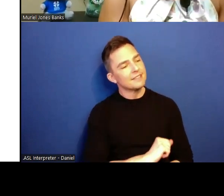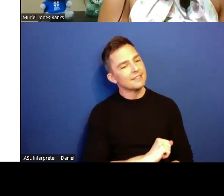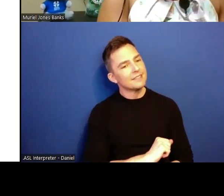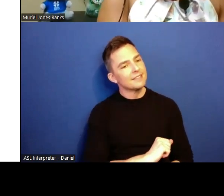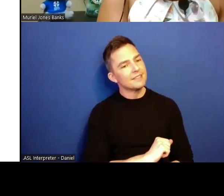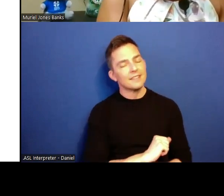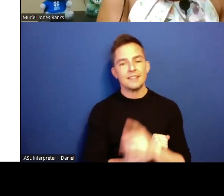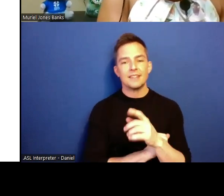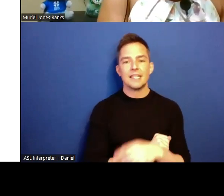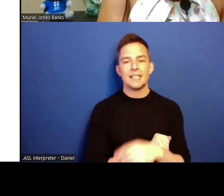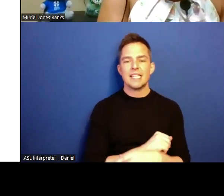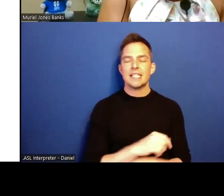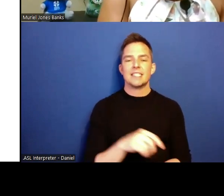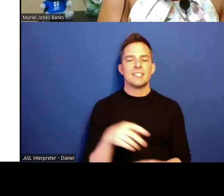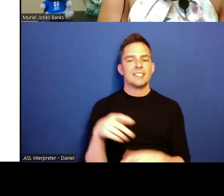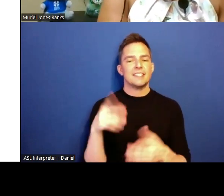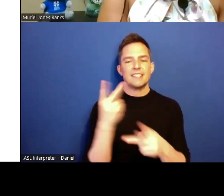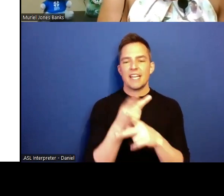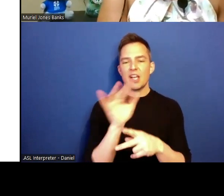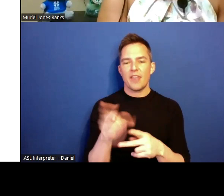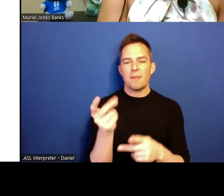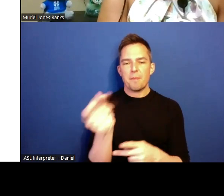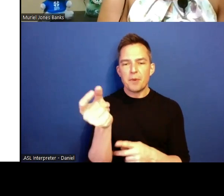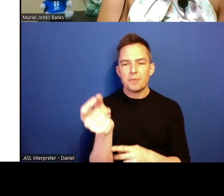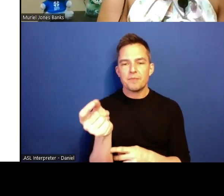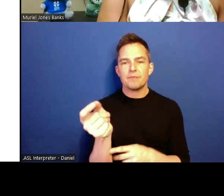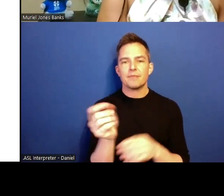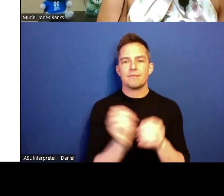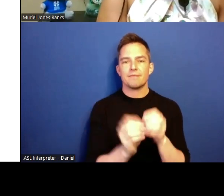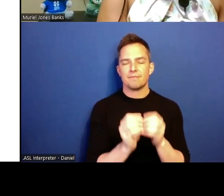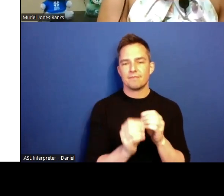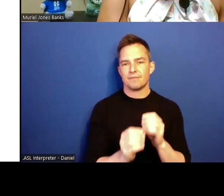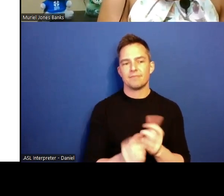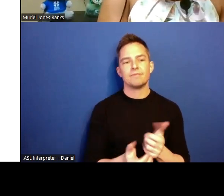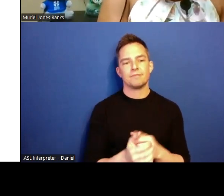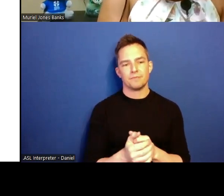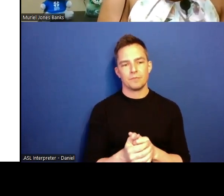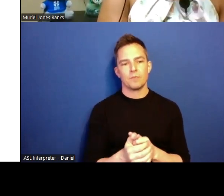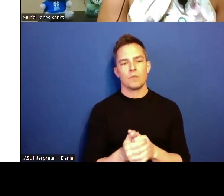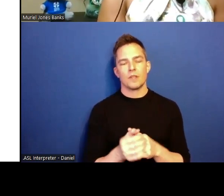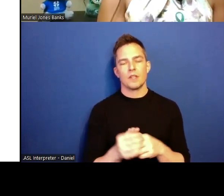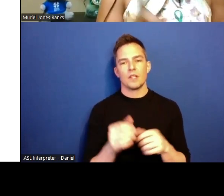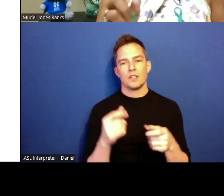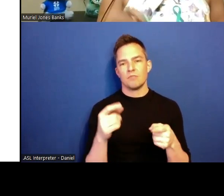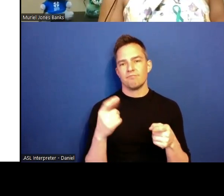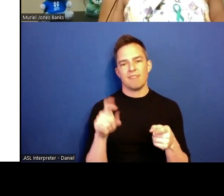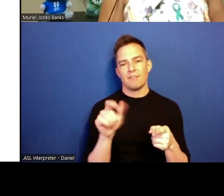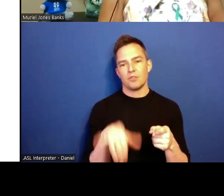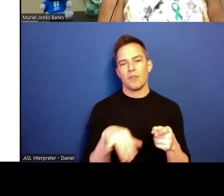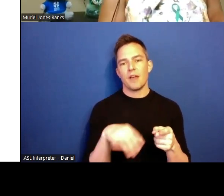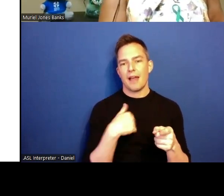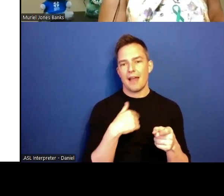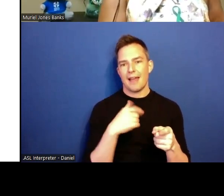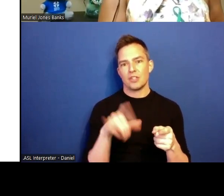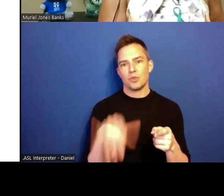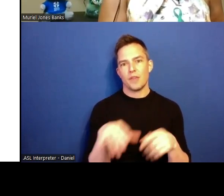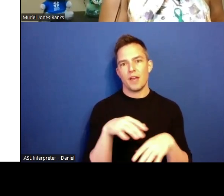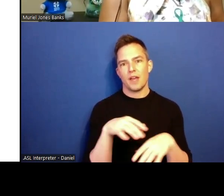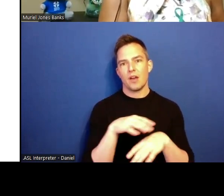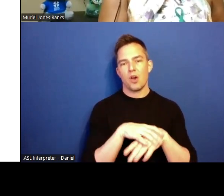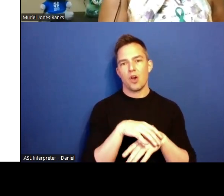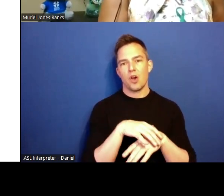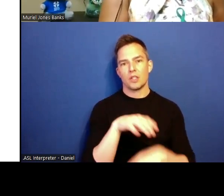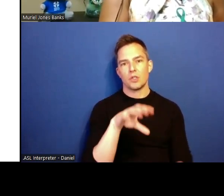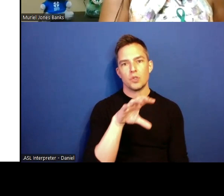Nip that in the bud right away. And you can do it in such a nice way. I had to do that. Matter of fact, I had to do it on a Zoom last